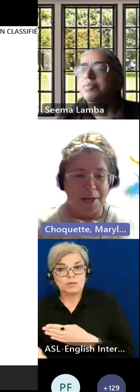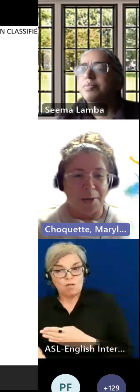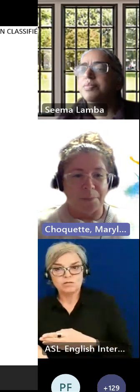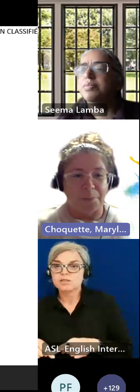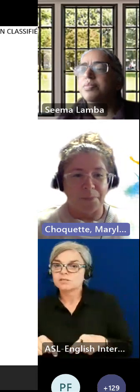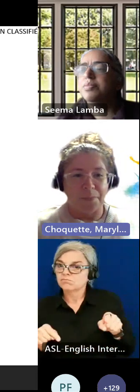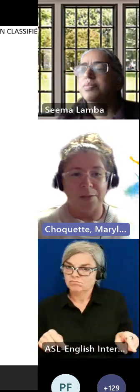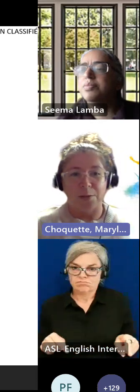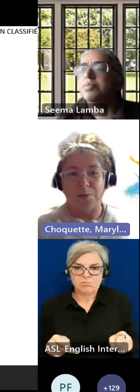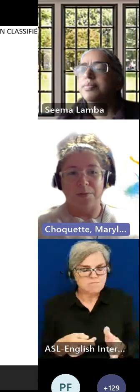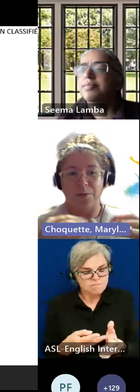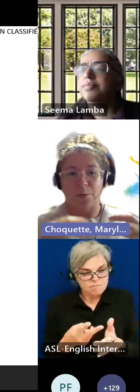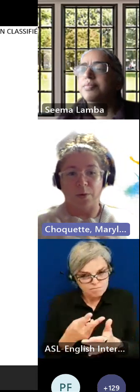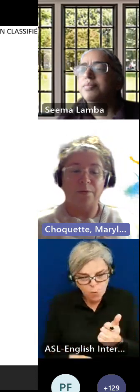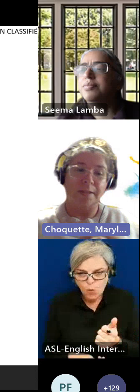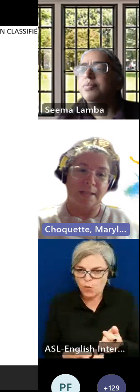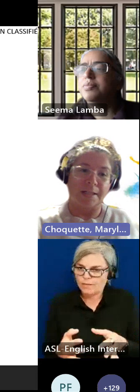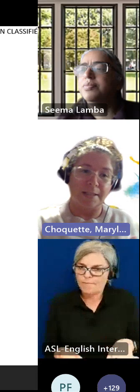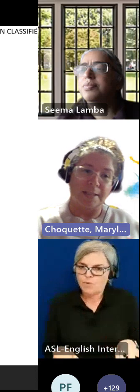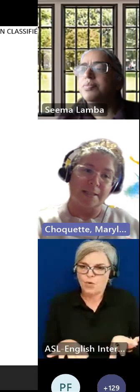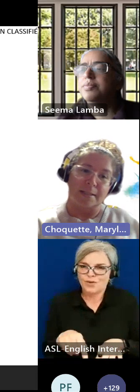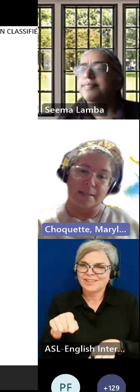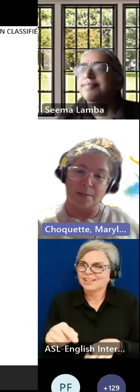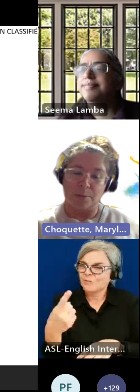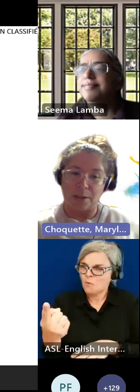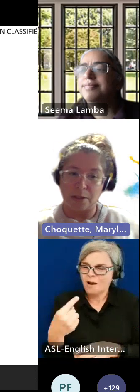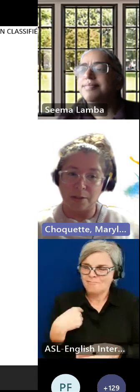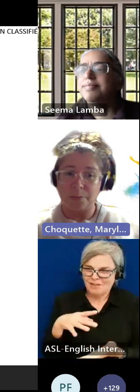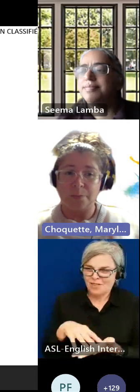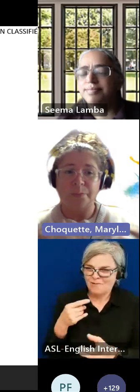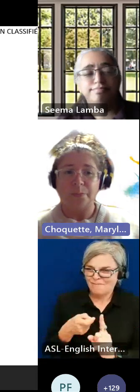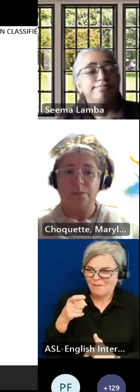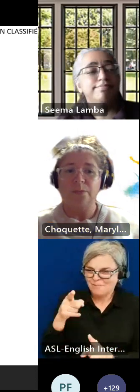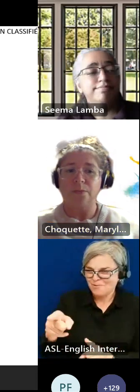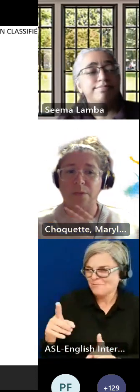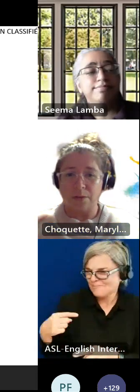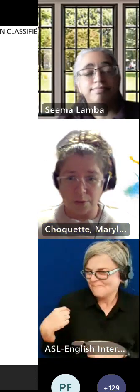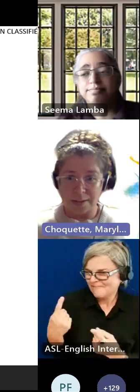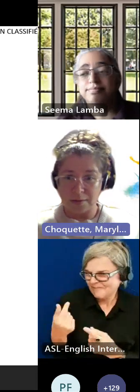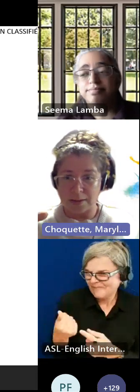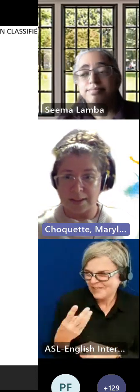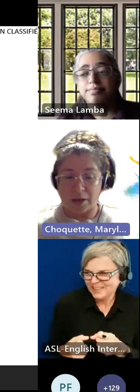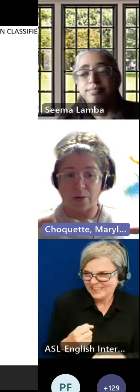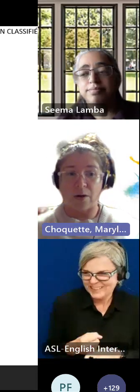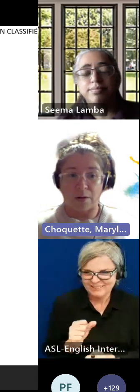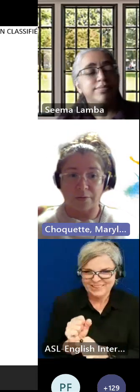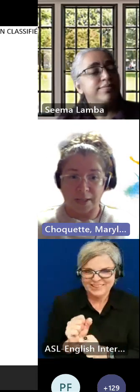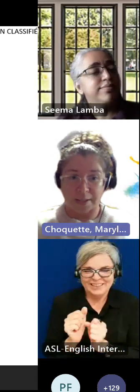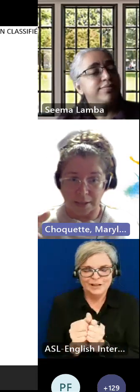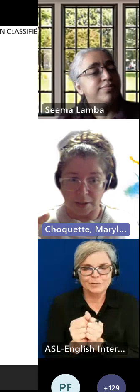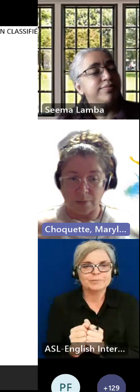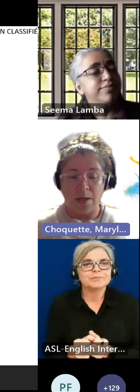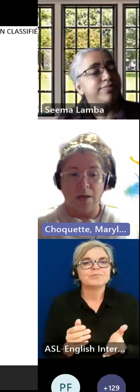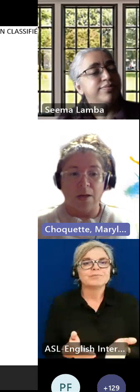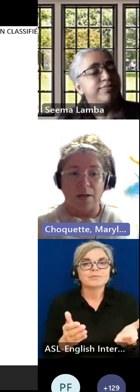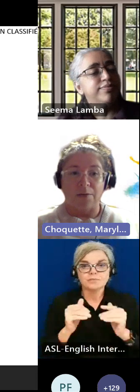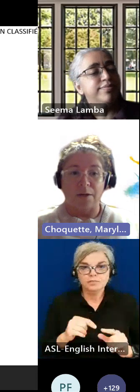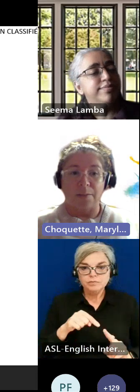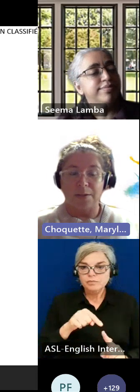years. So the workforce analysis, as Thema mentioned, you need to gather all of that